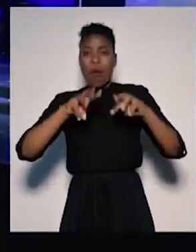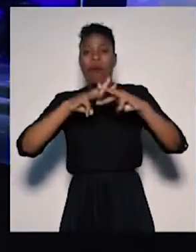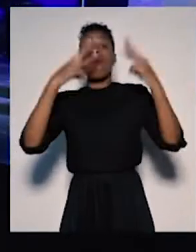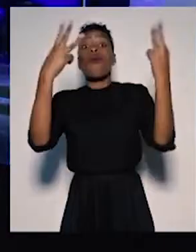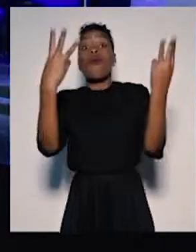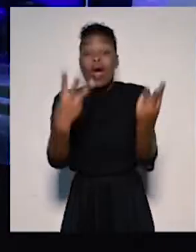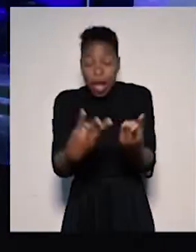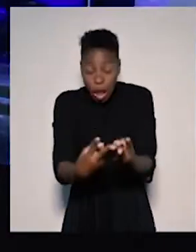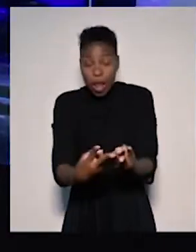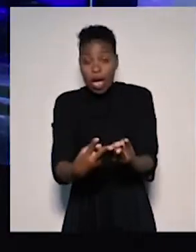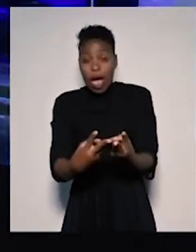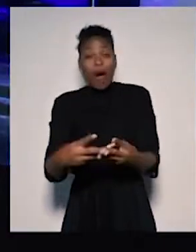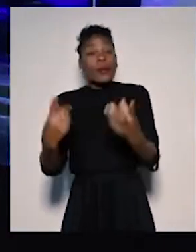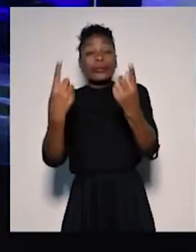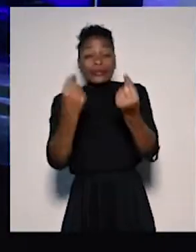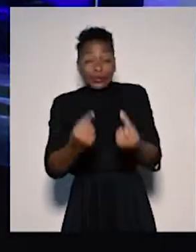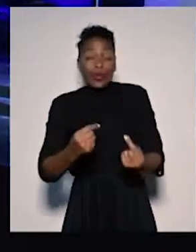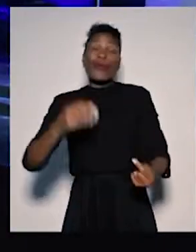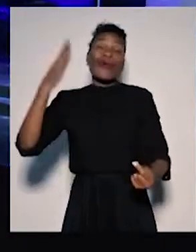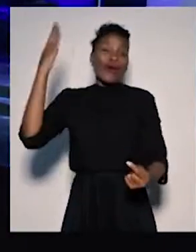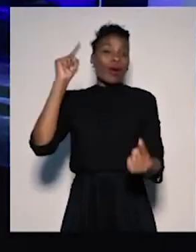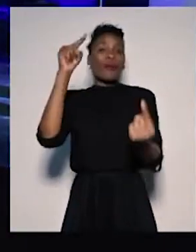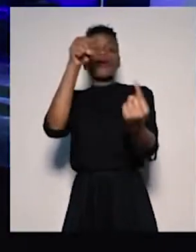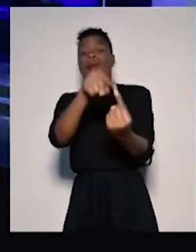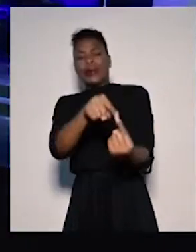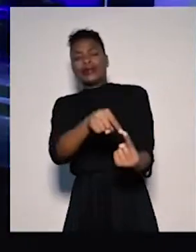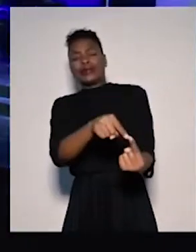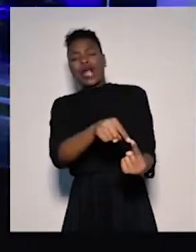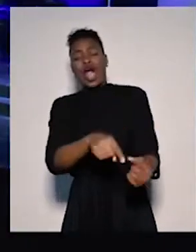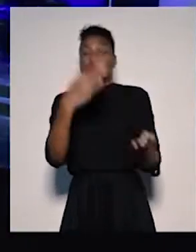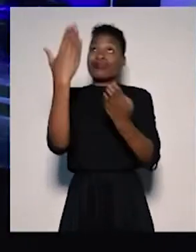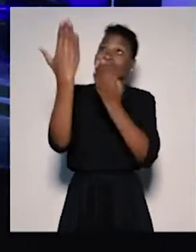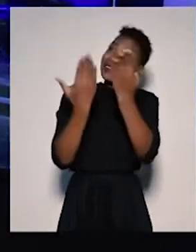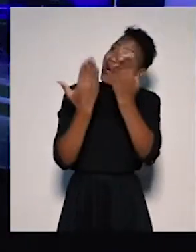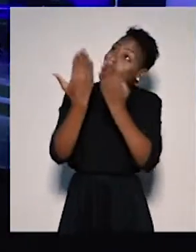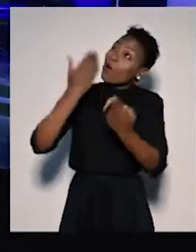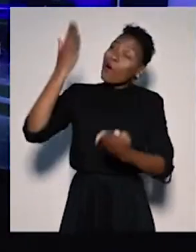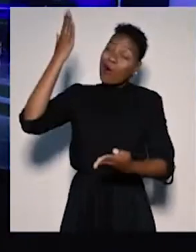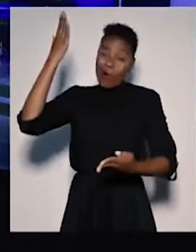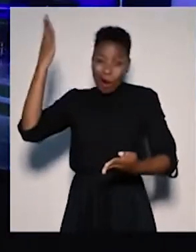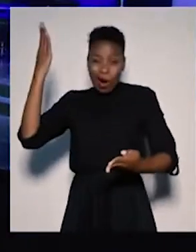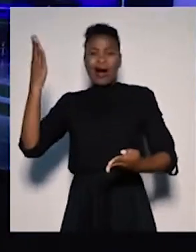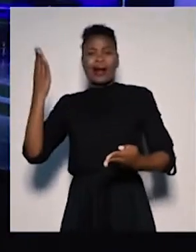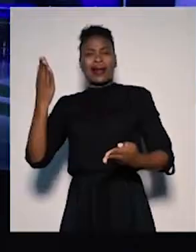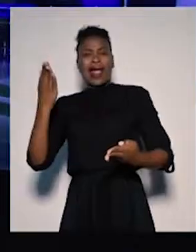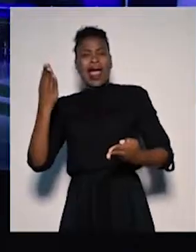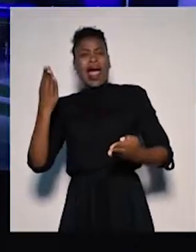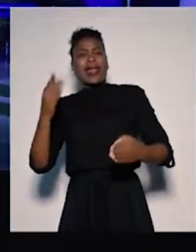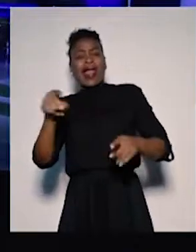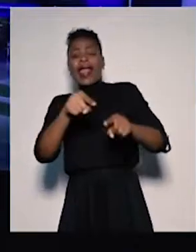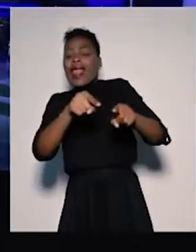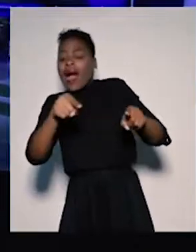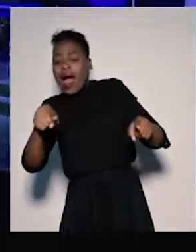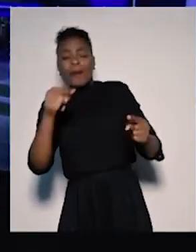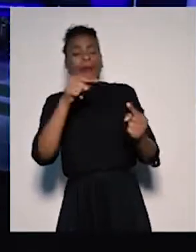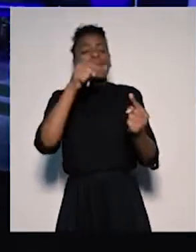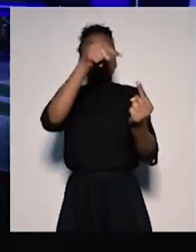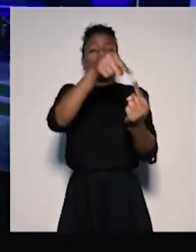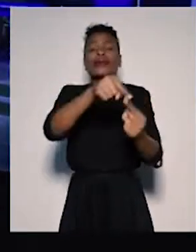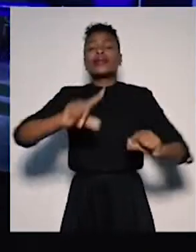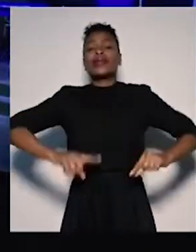in pursuit of God's purpose and in serving God in line with his purpose for our